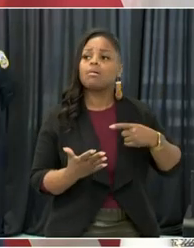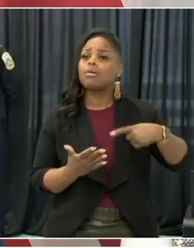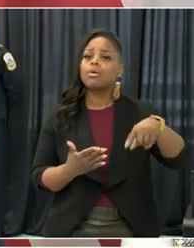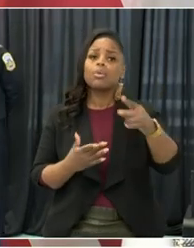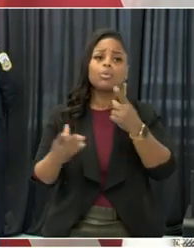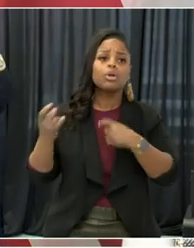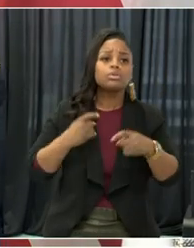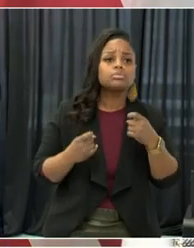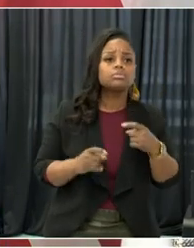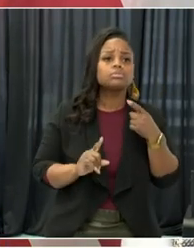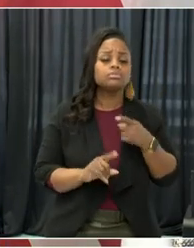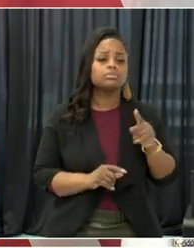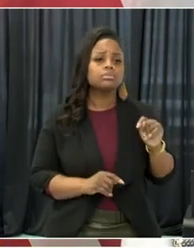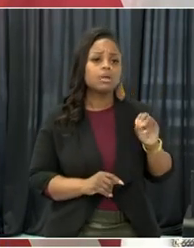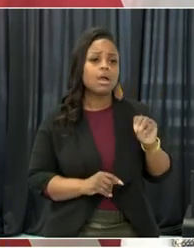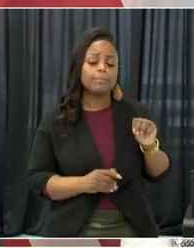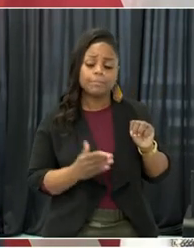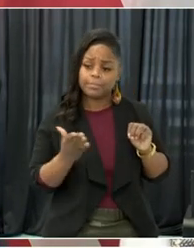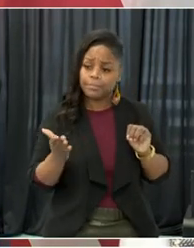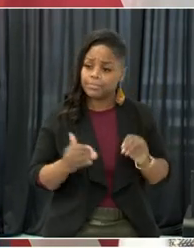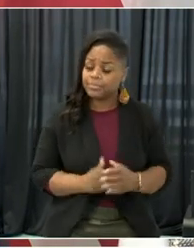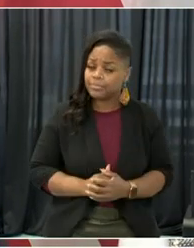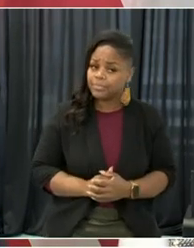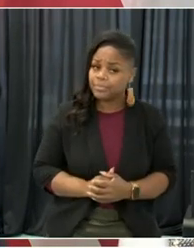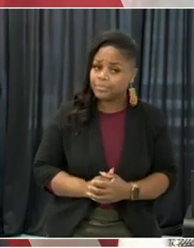Tom. Mayor, what did you learn?